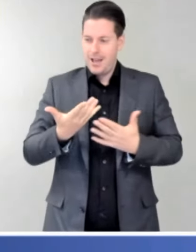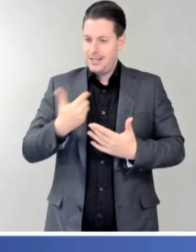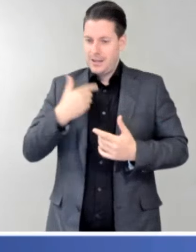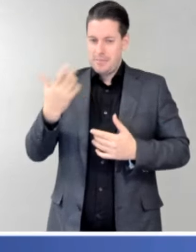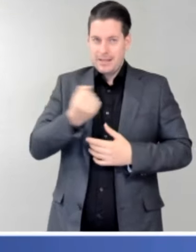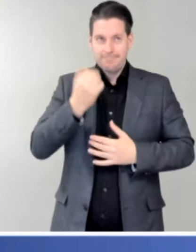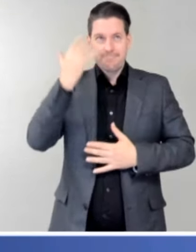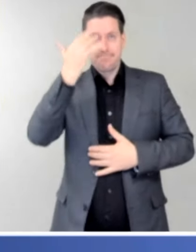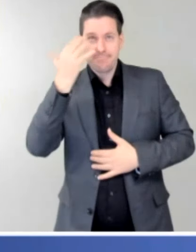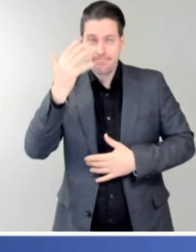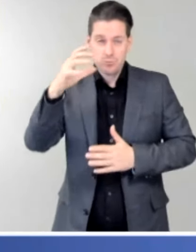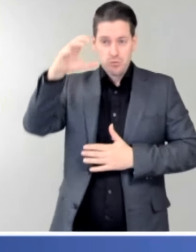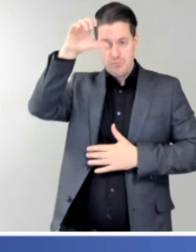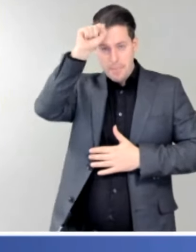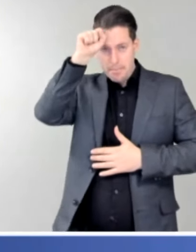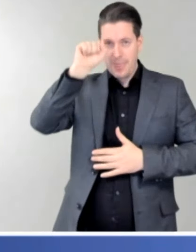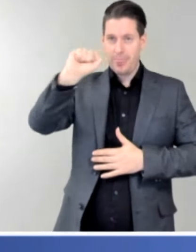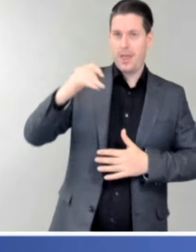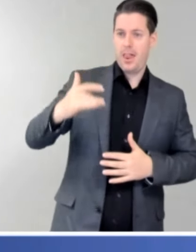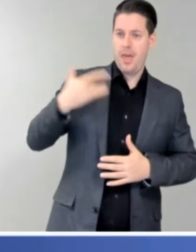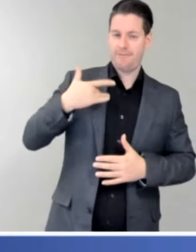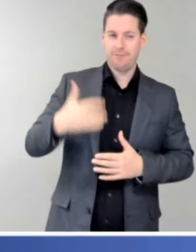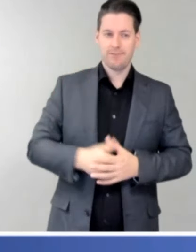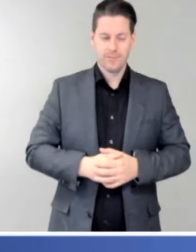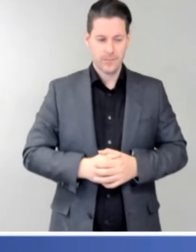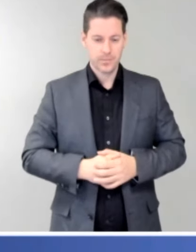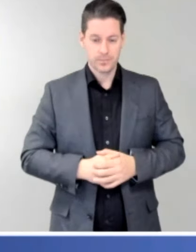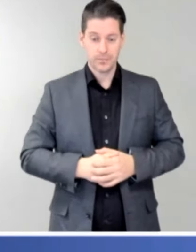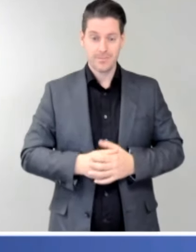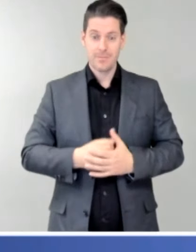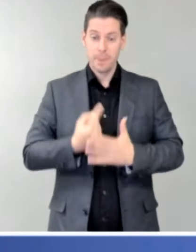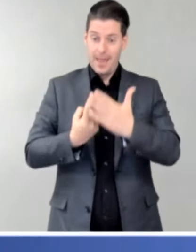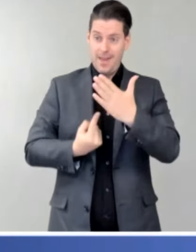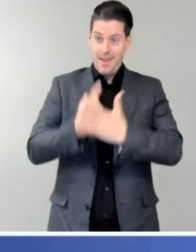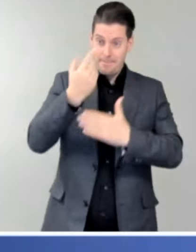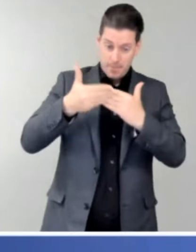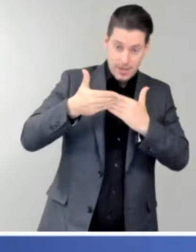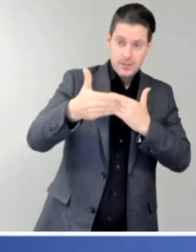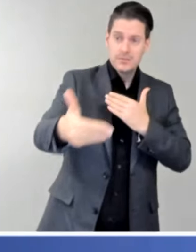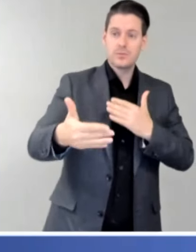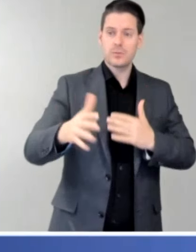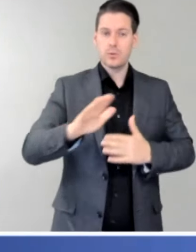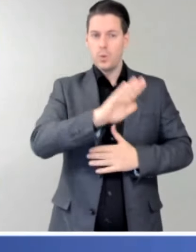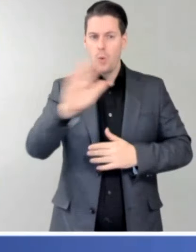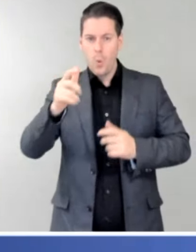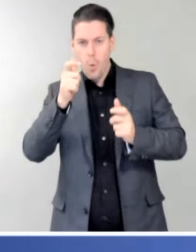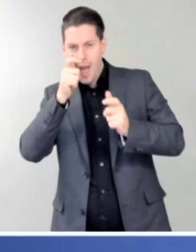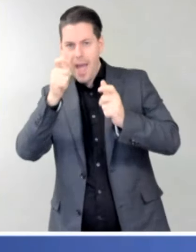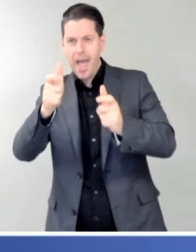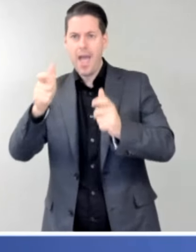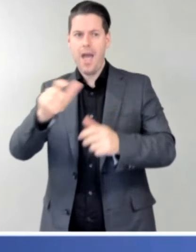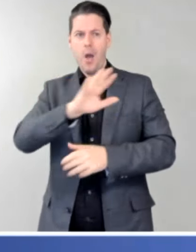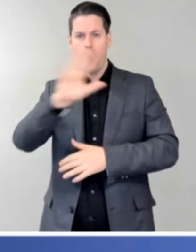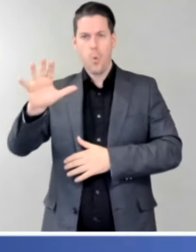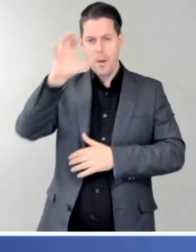remember. In the aftermath, your acts of care and commemoration have been as different as the dear ones